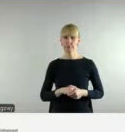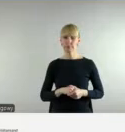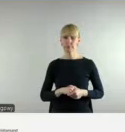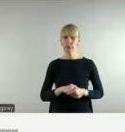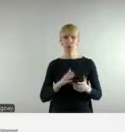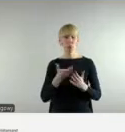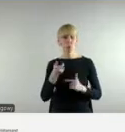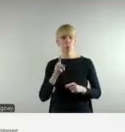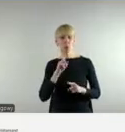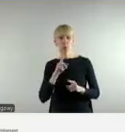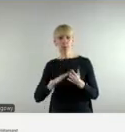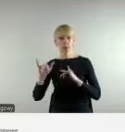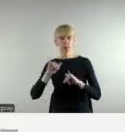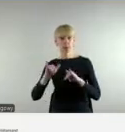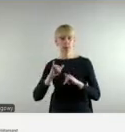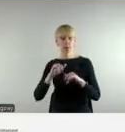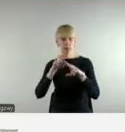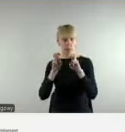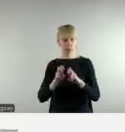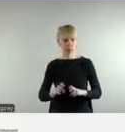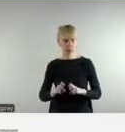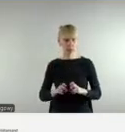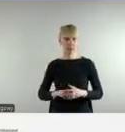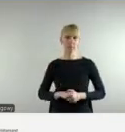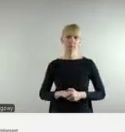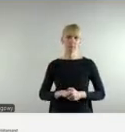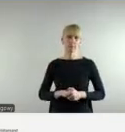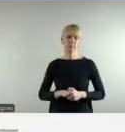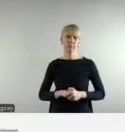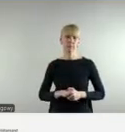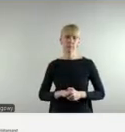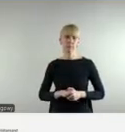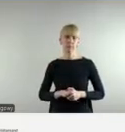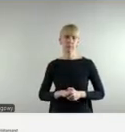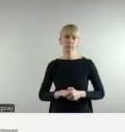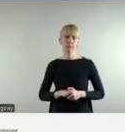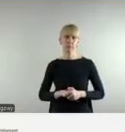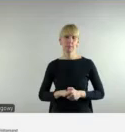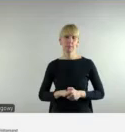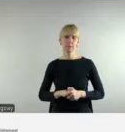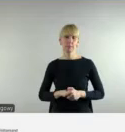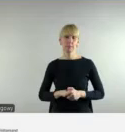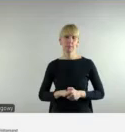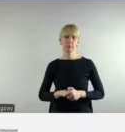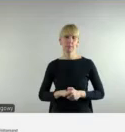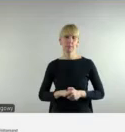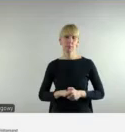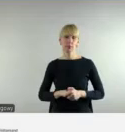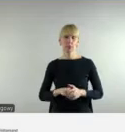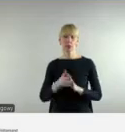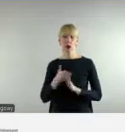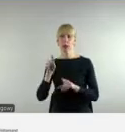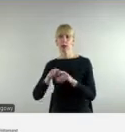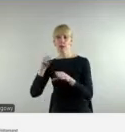secretariat, we have a communication unit, public service centers, and we also can put up one or